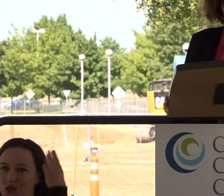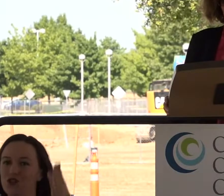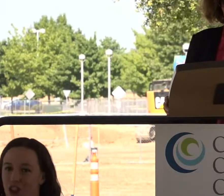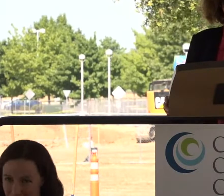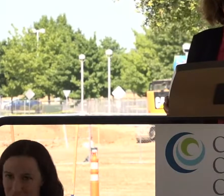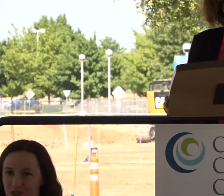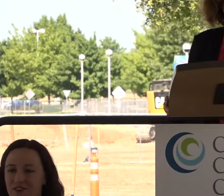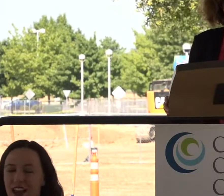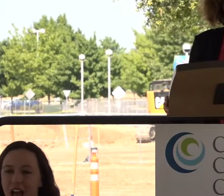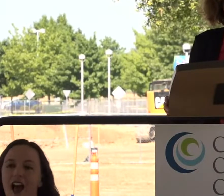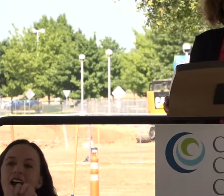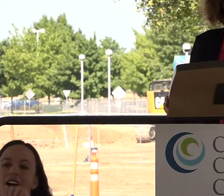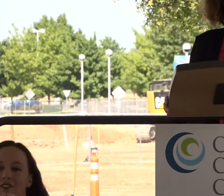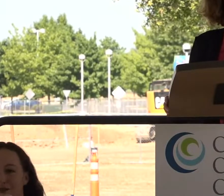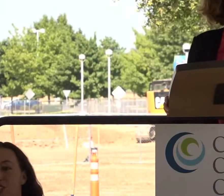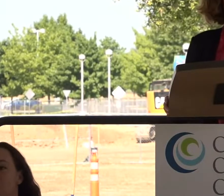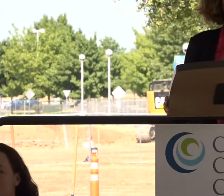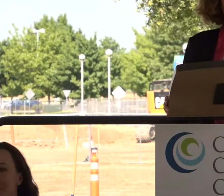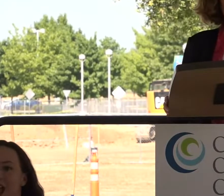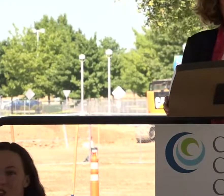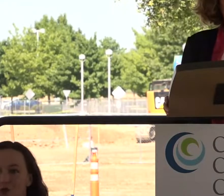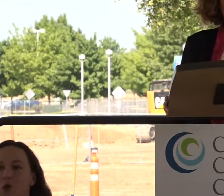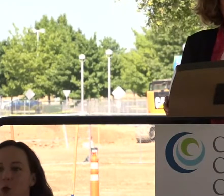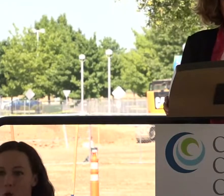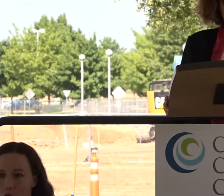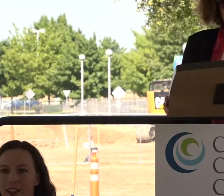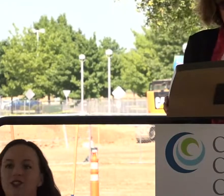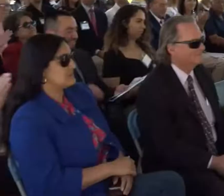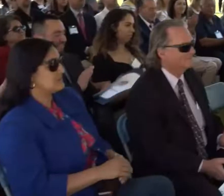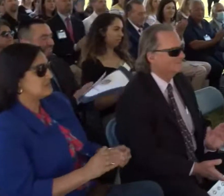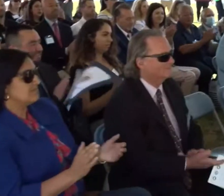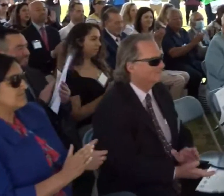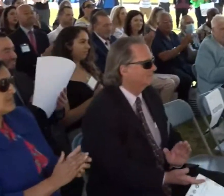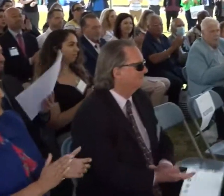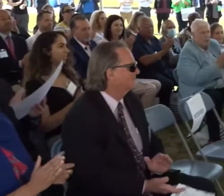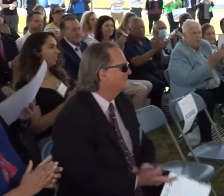of State Center Community College District, Dr. Carol Goldsmith. Good